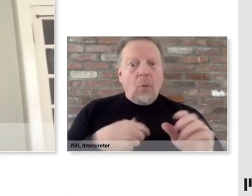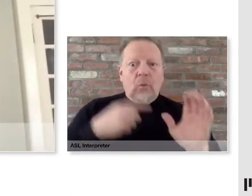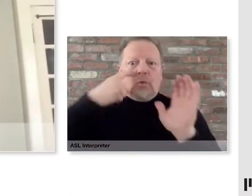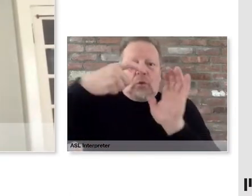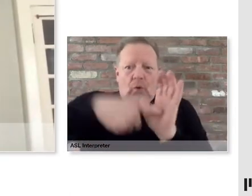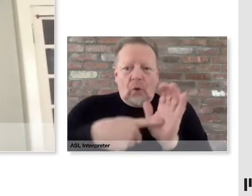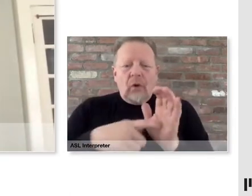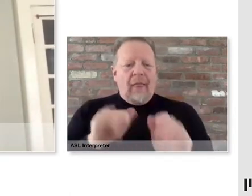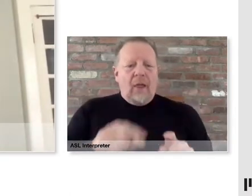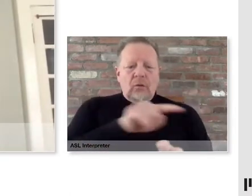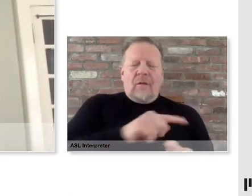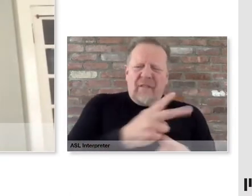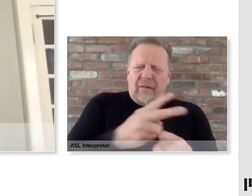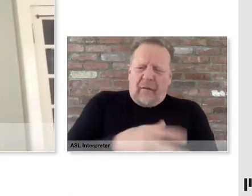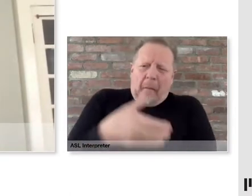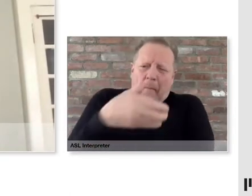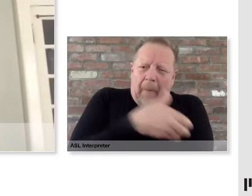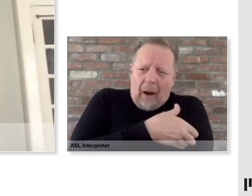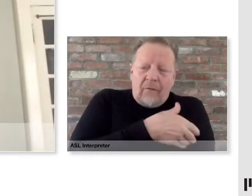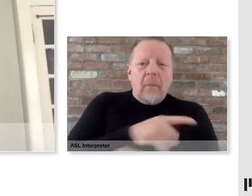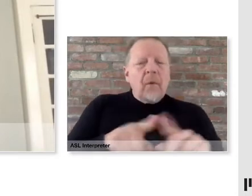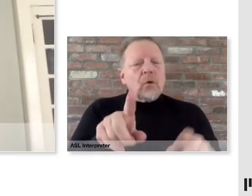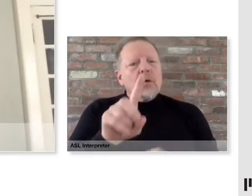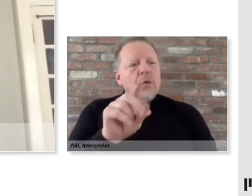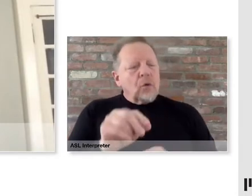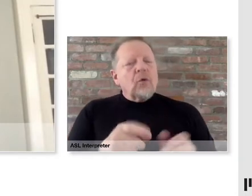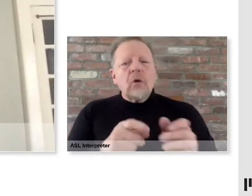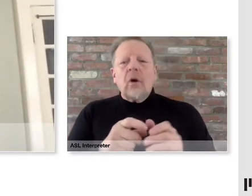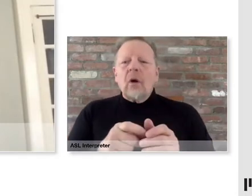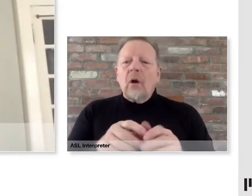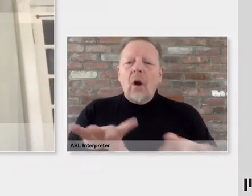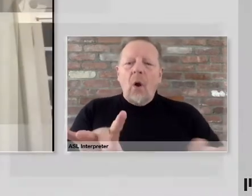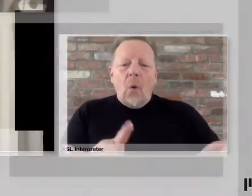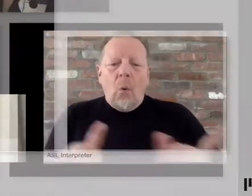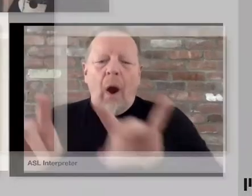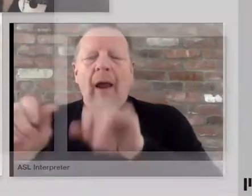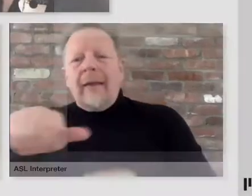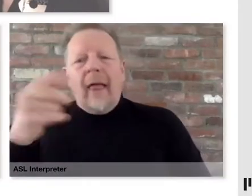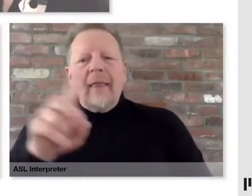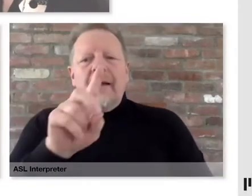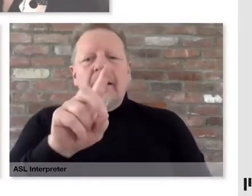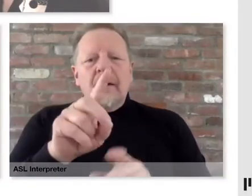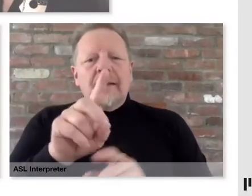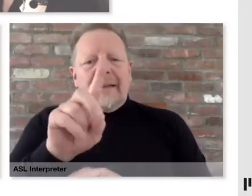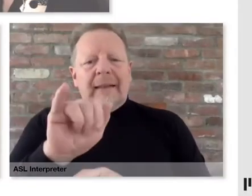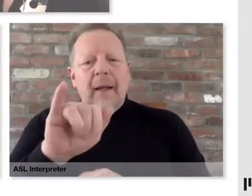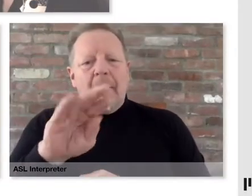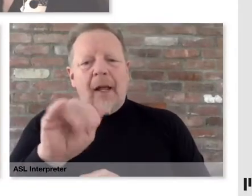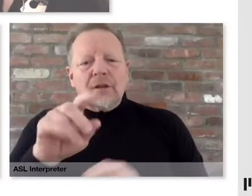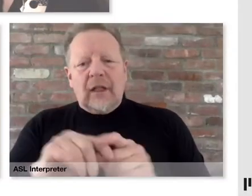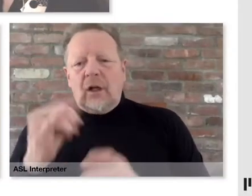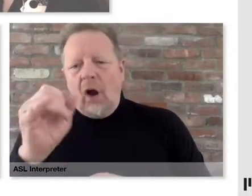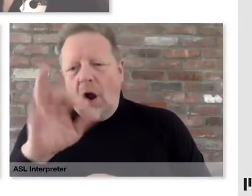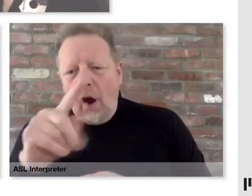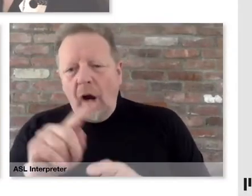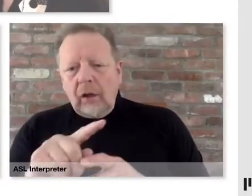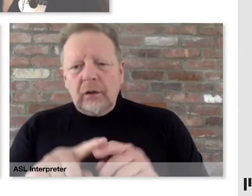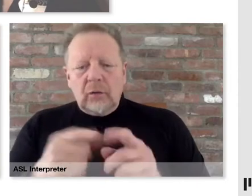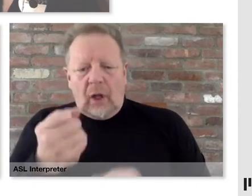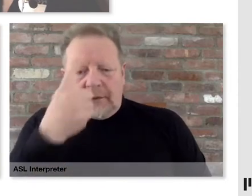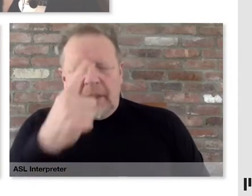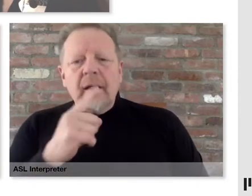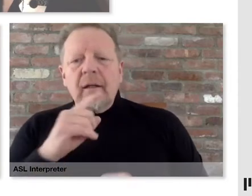are powerful, but you do require this other dimension and understanding and art and insight in order to be able to capture